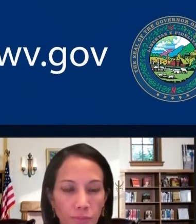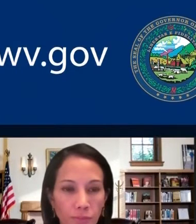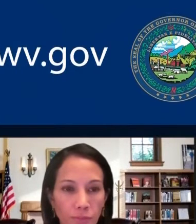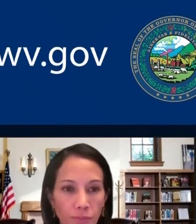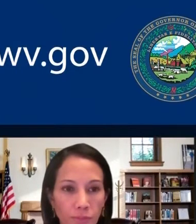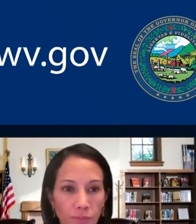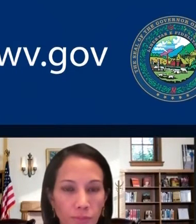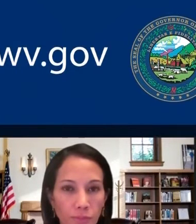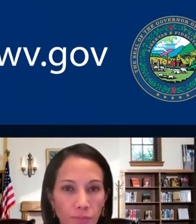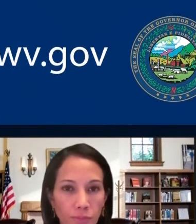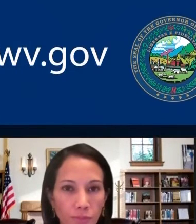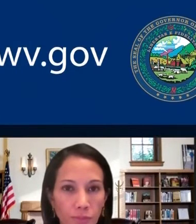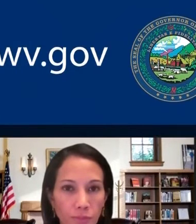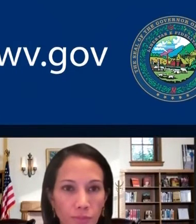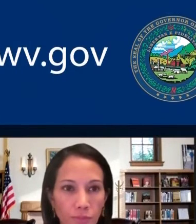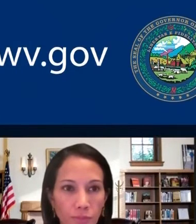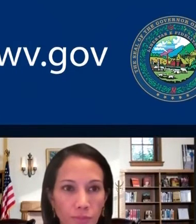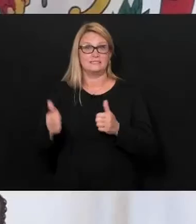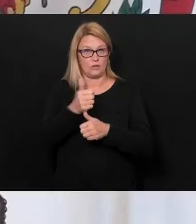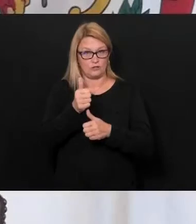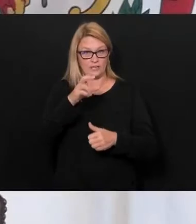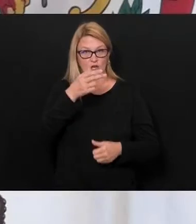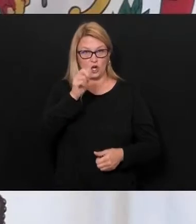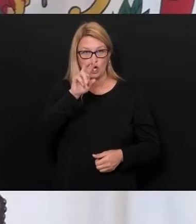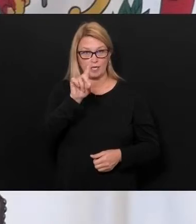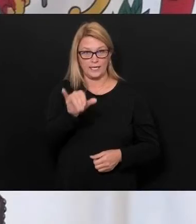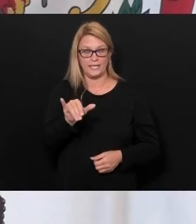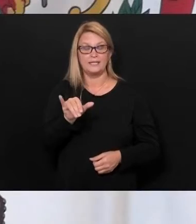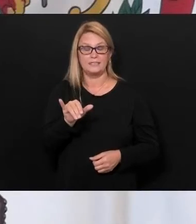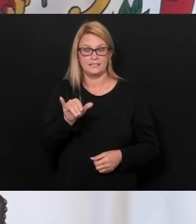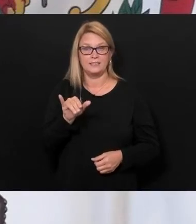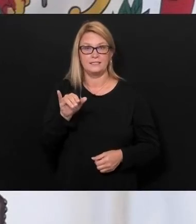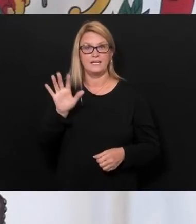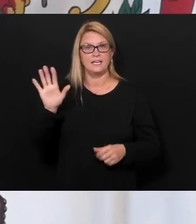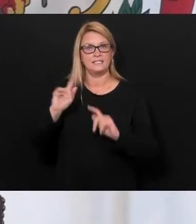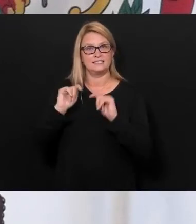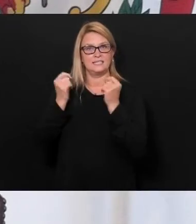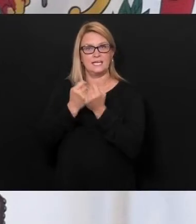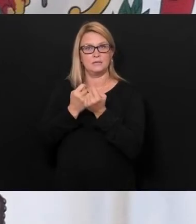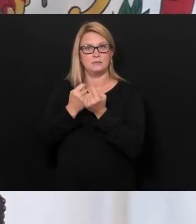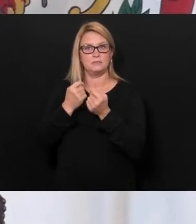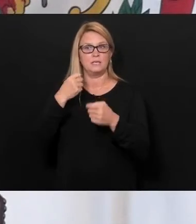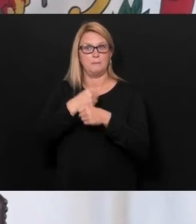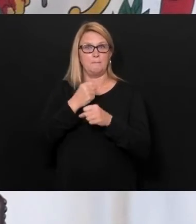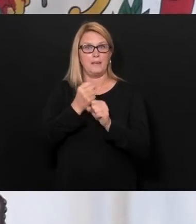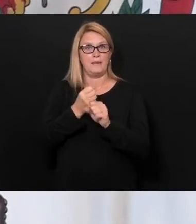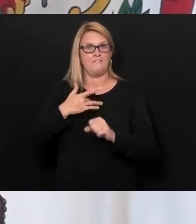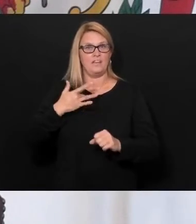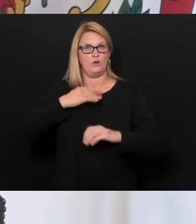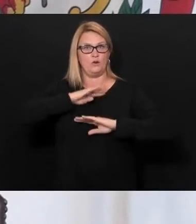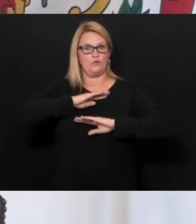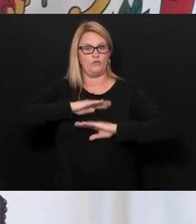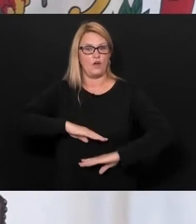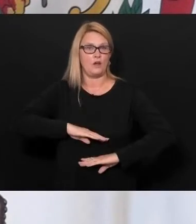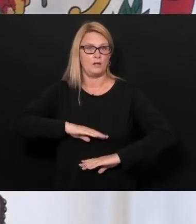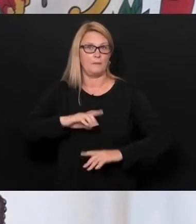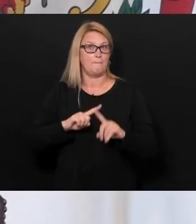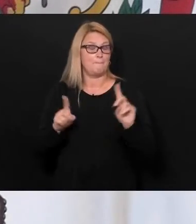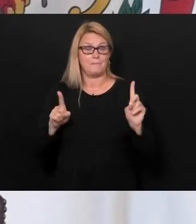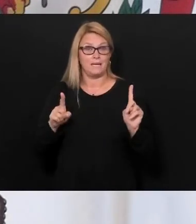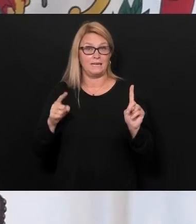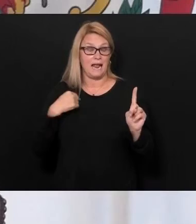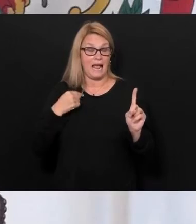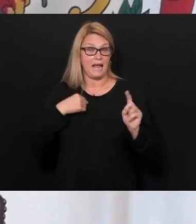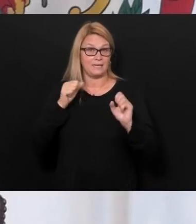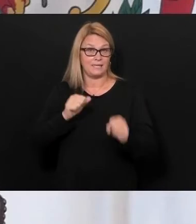in Secretary Hardy and maybe his team, and you know, they can go over this and everything to make people feel a little bit more warm and fuzzy, but I